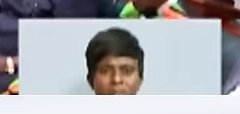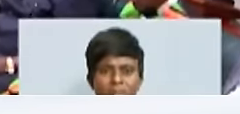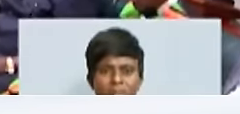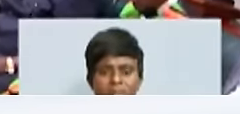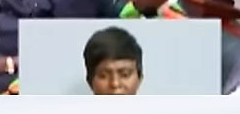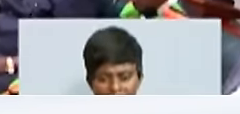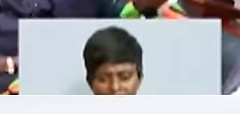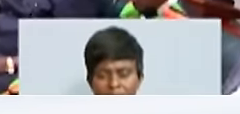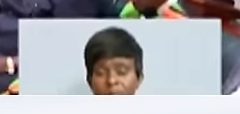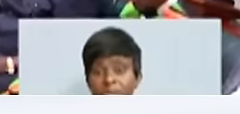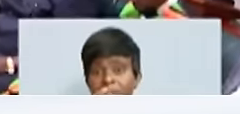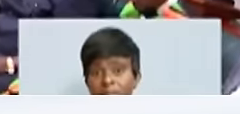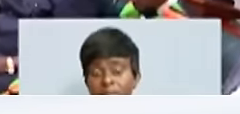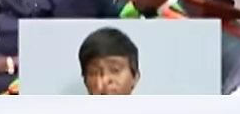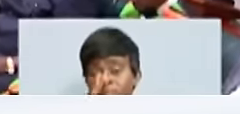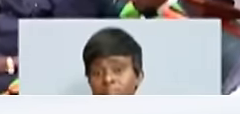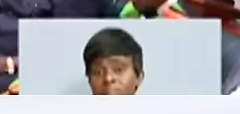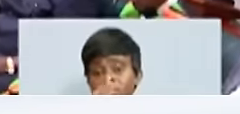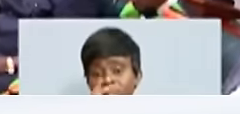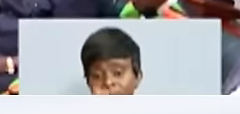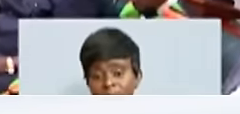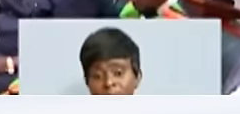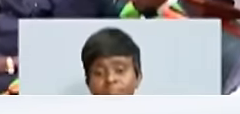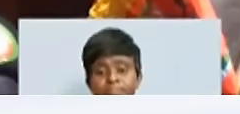I want to say, Madam Speaker,